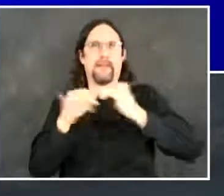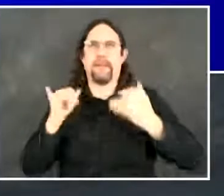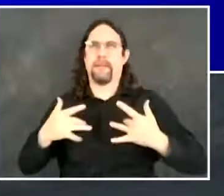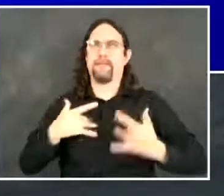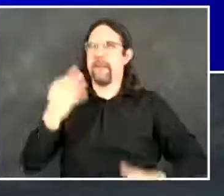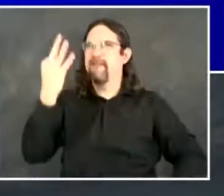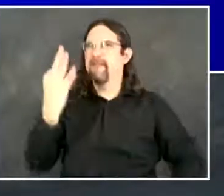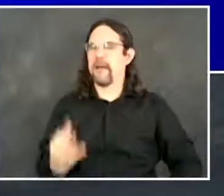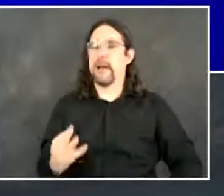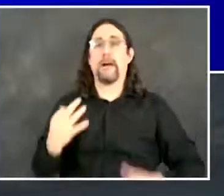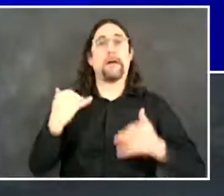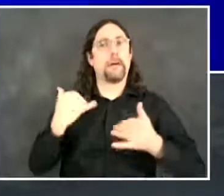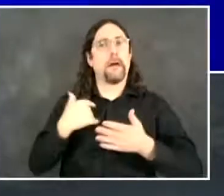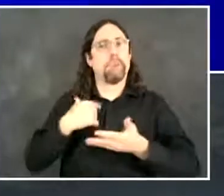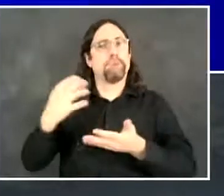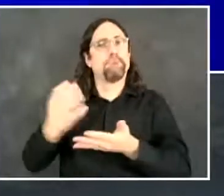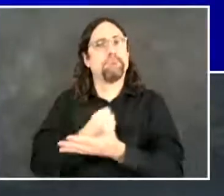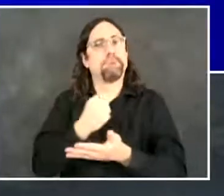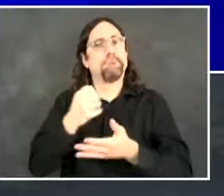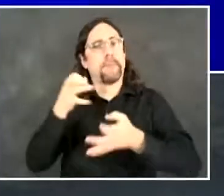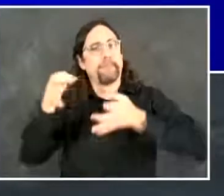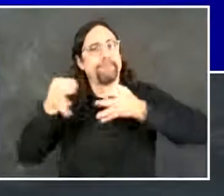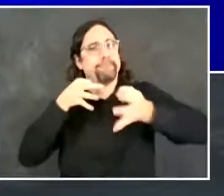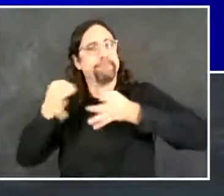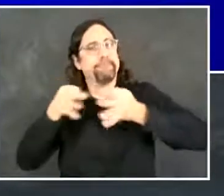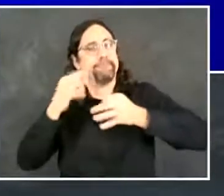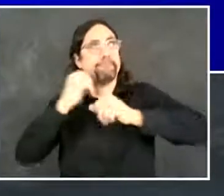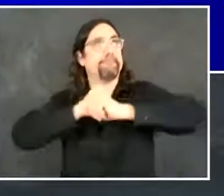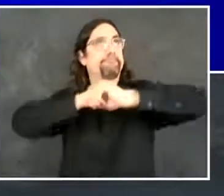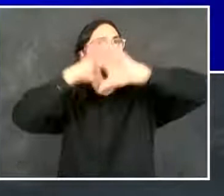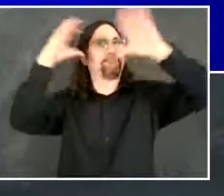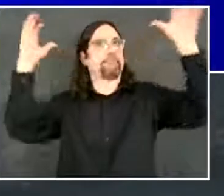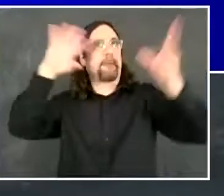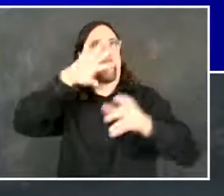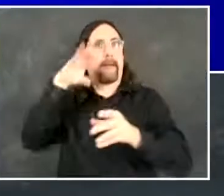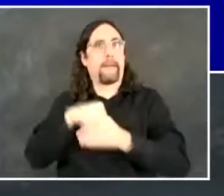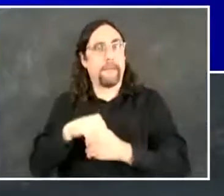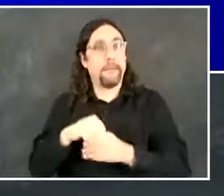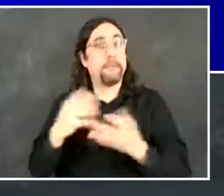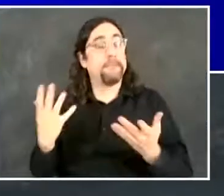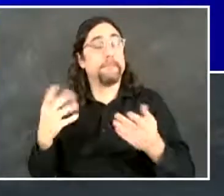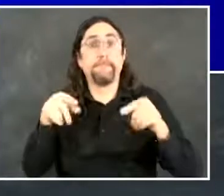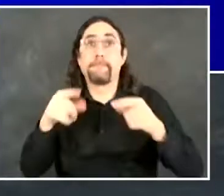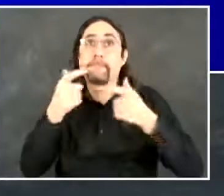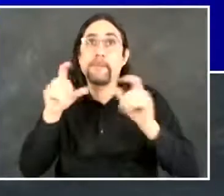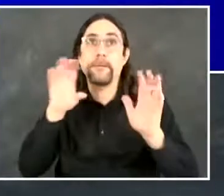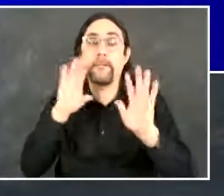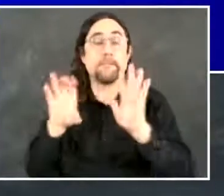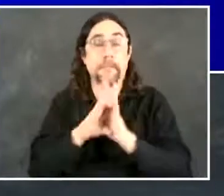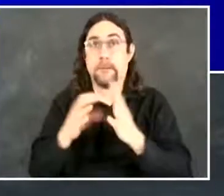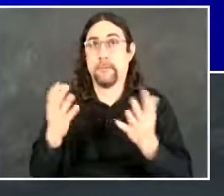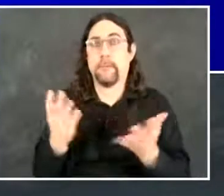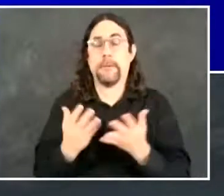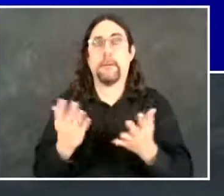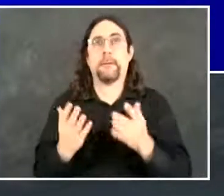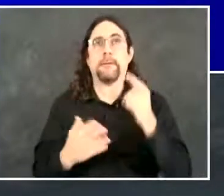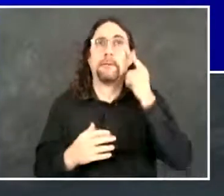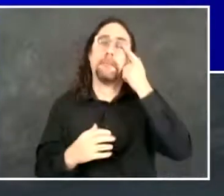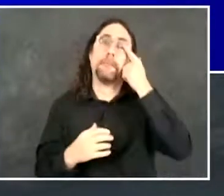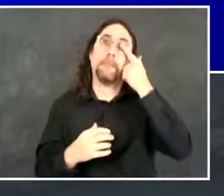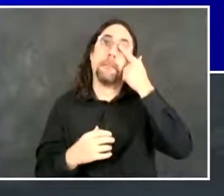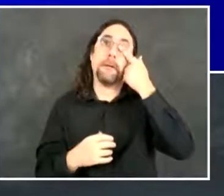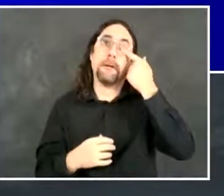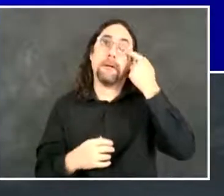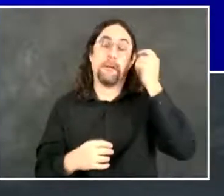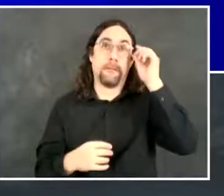they tell us is don't count your chickens before they're hatched. that this virus is tragically still alive and